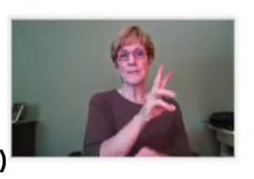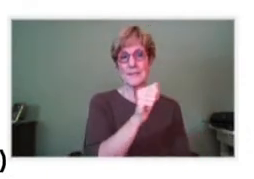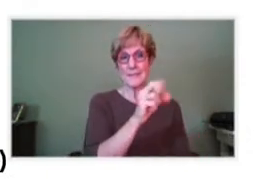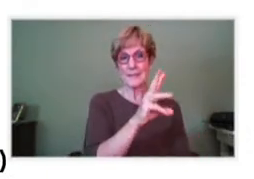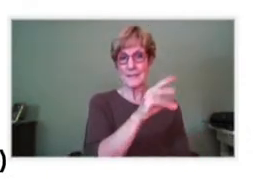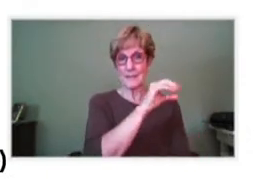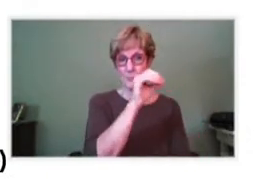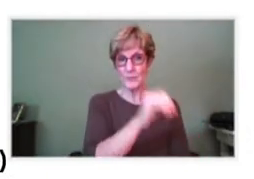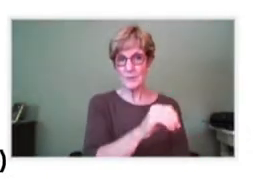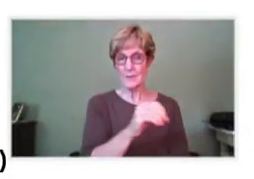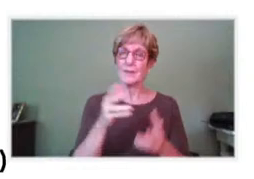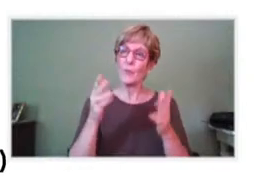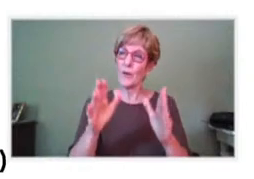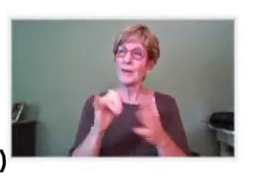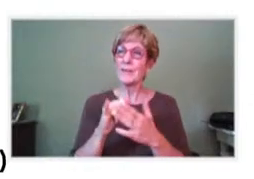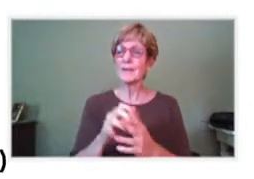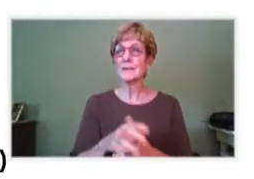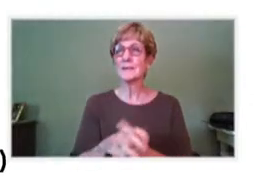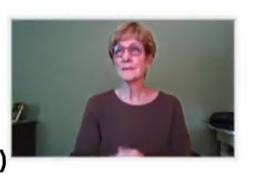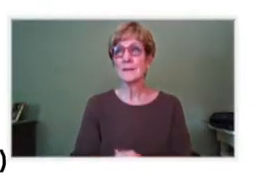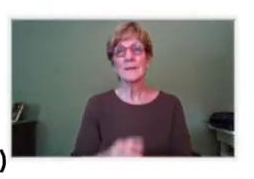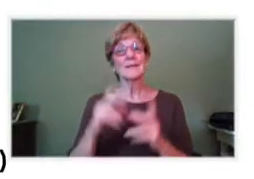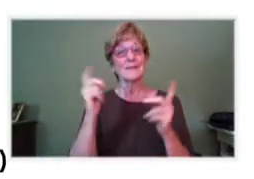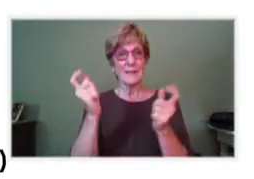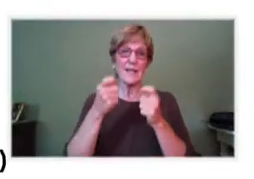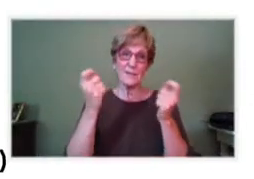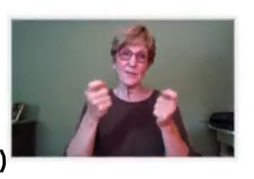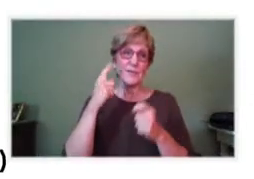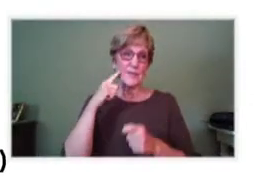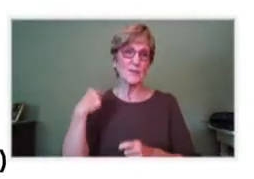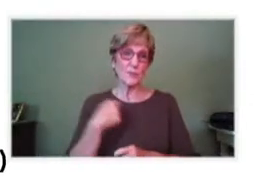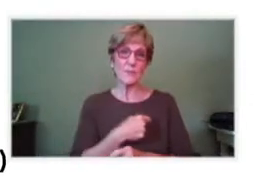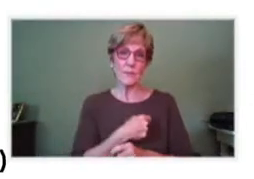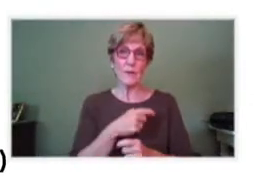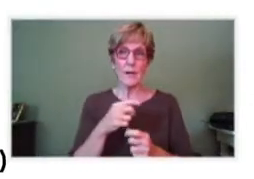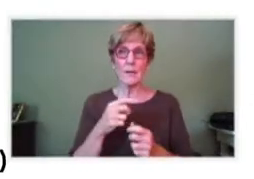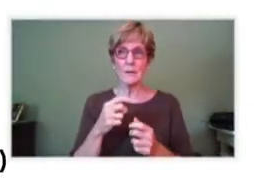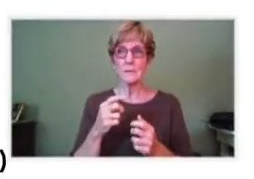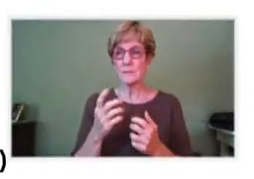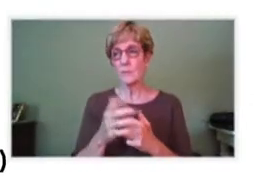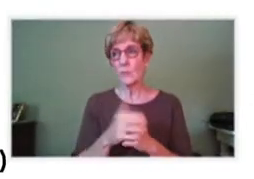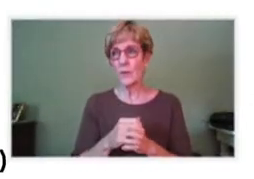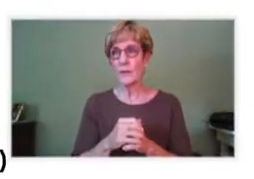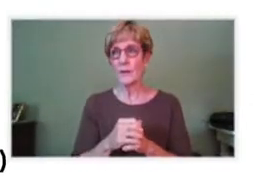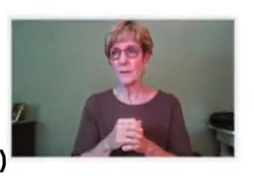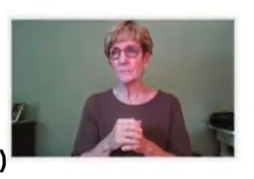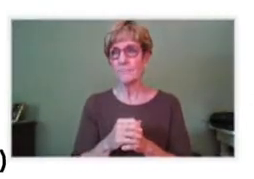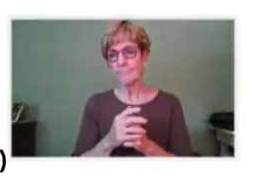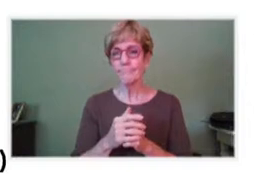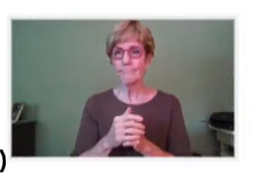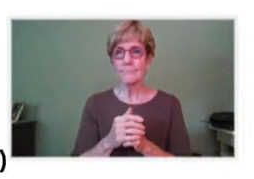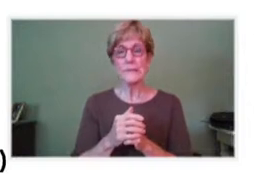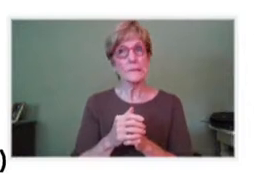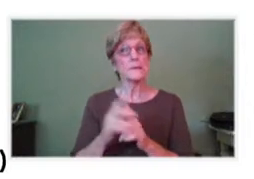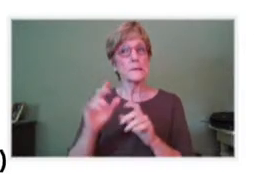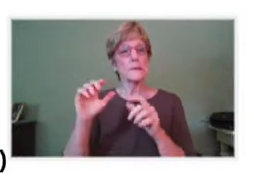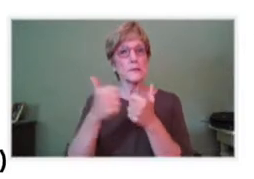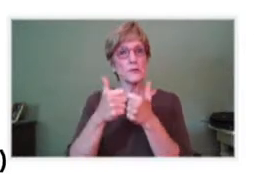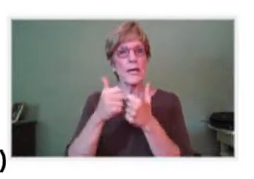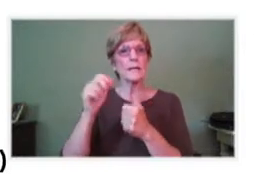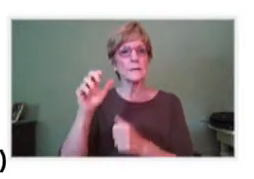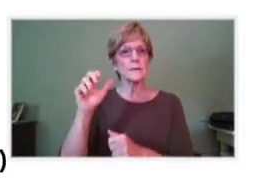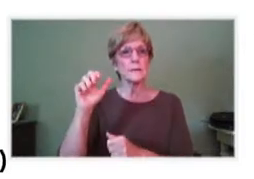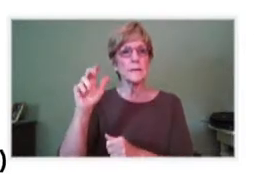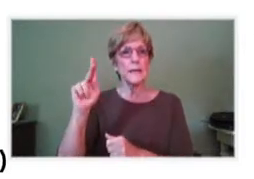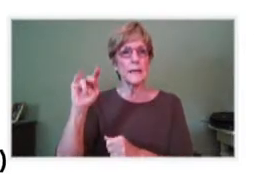way, that's kind of a victory for us given the Kia Challenge with the auto thefts that we've